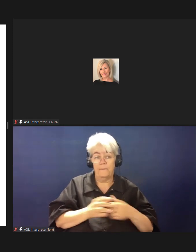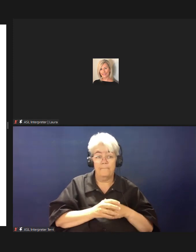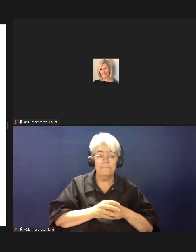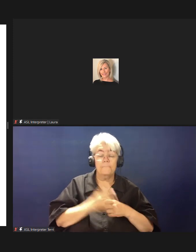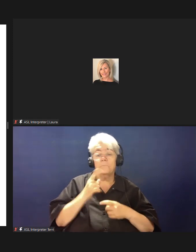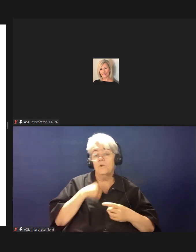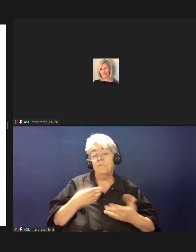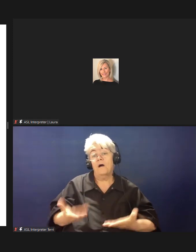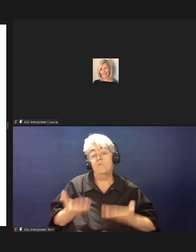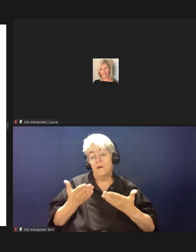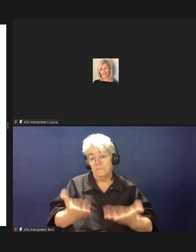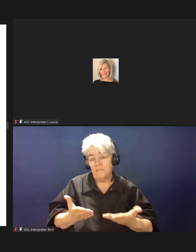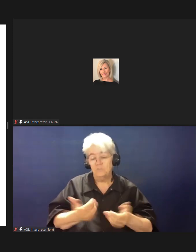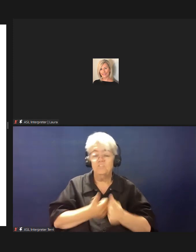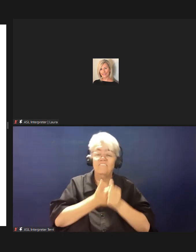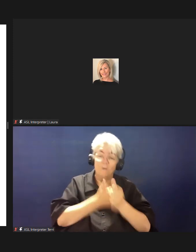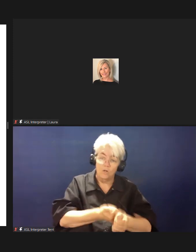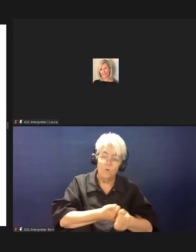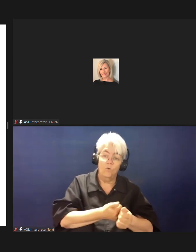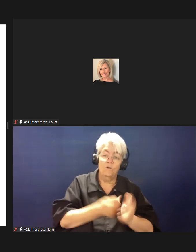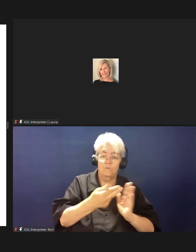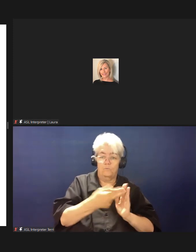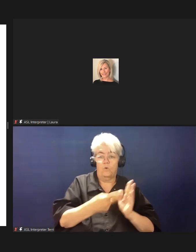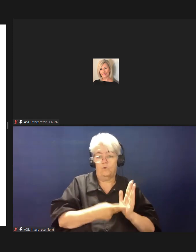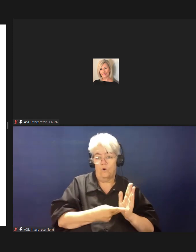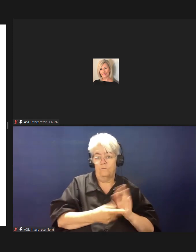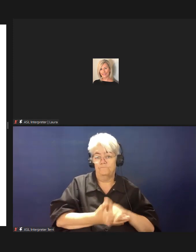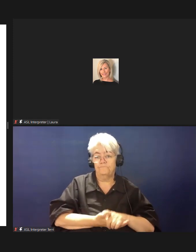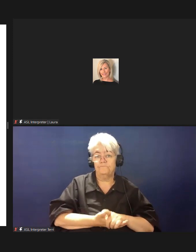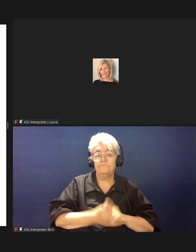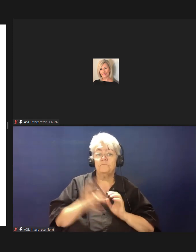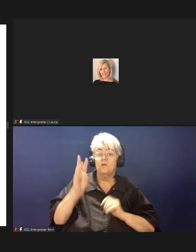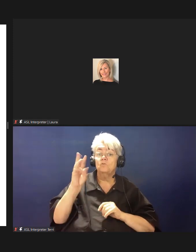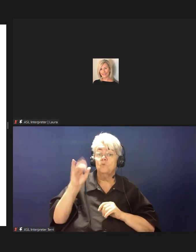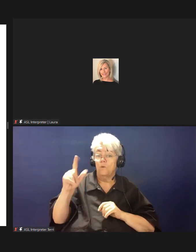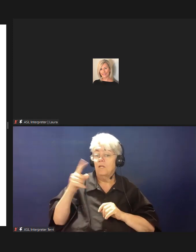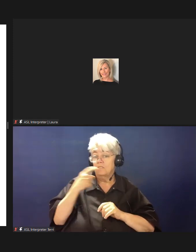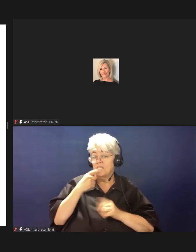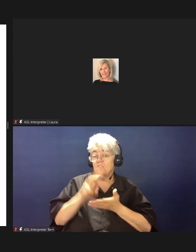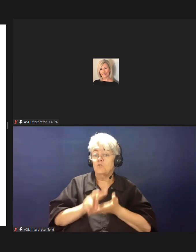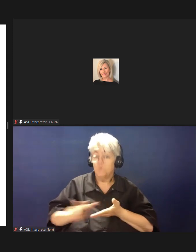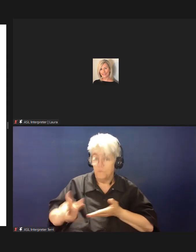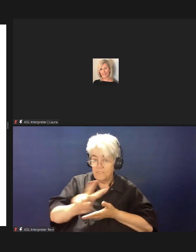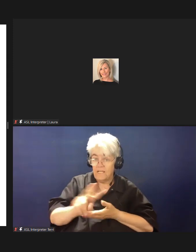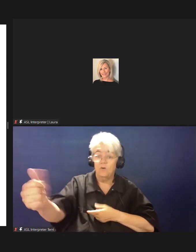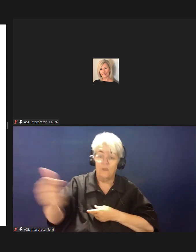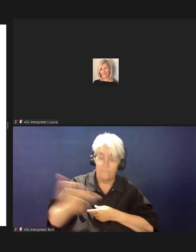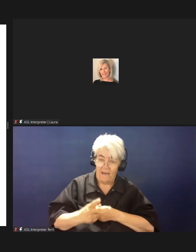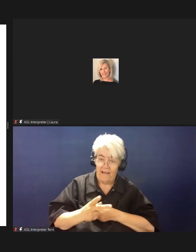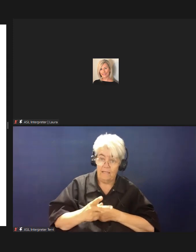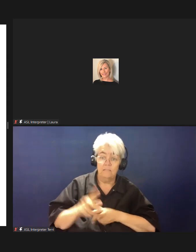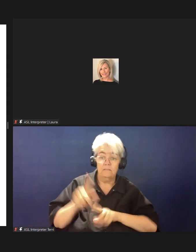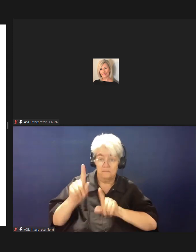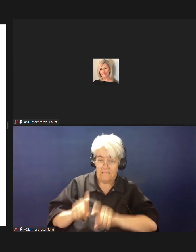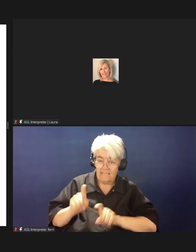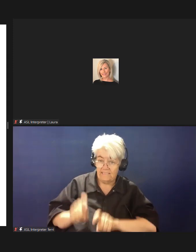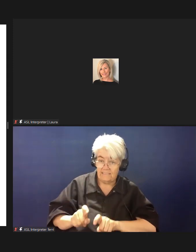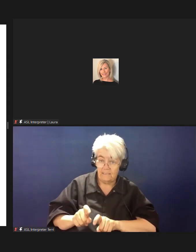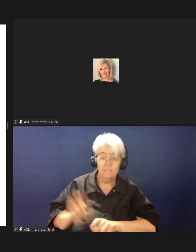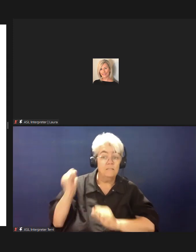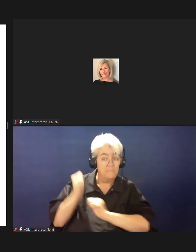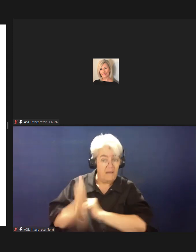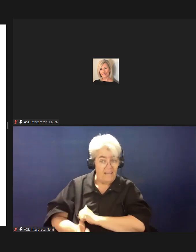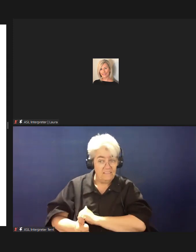my recommendation is follow the protocol. Yeah, and so in 2 weeks we screen again, and if the ear passes, the screening